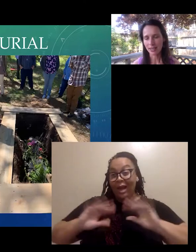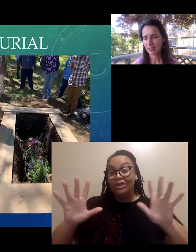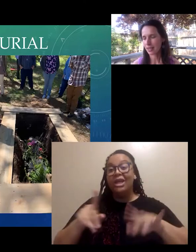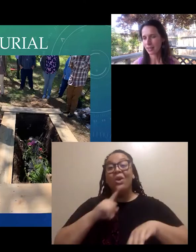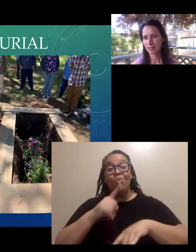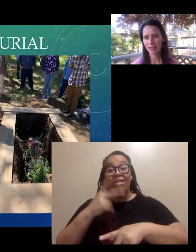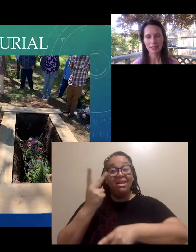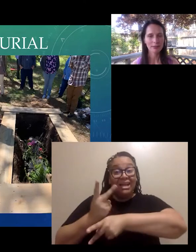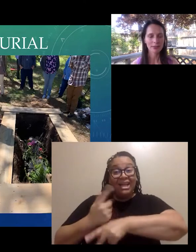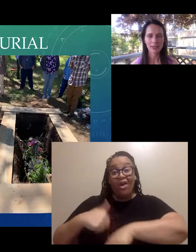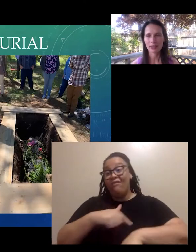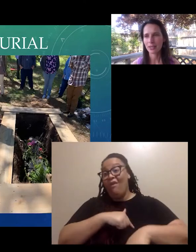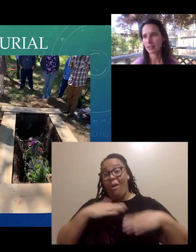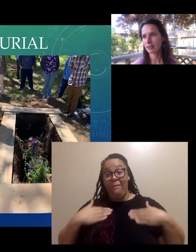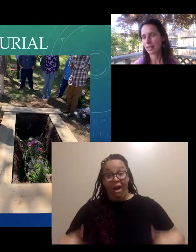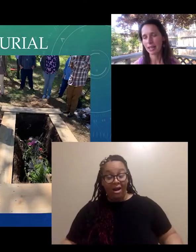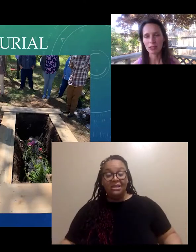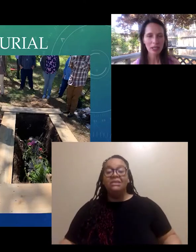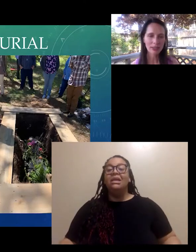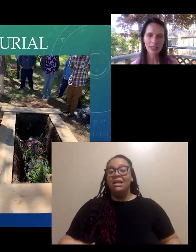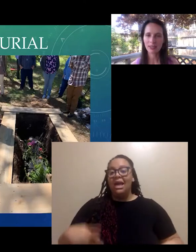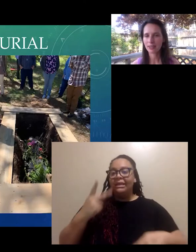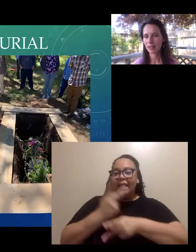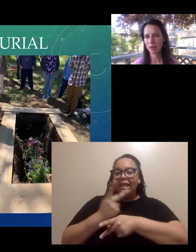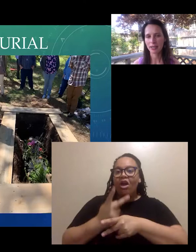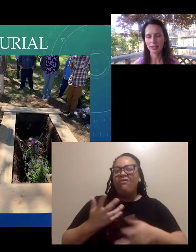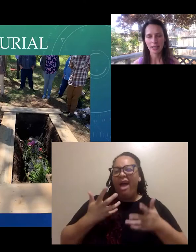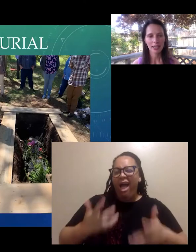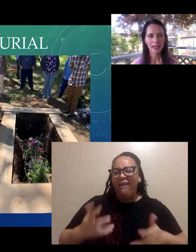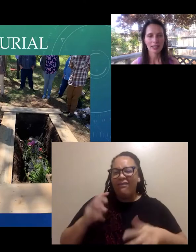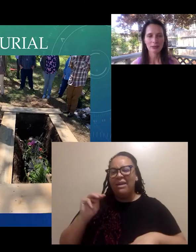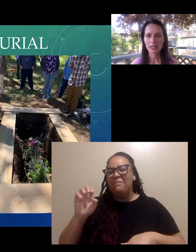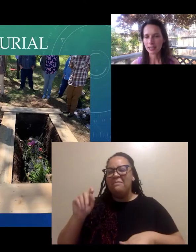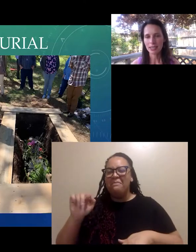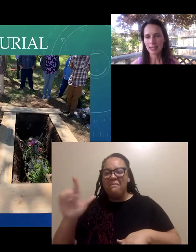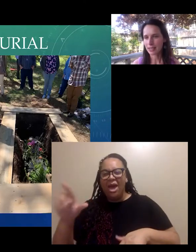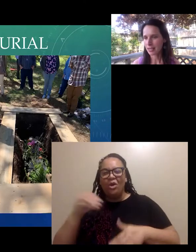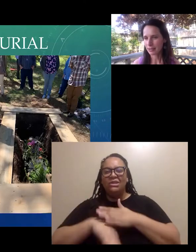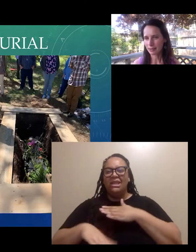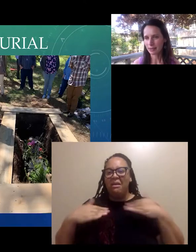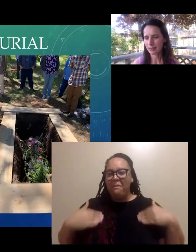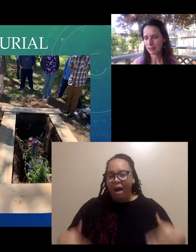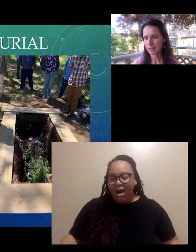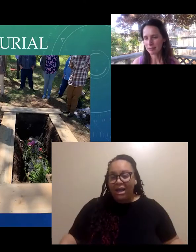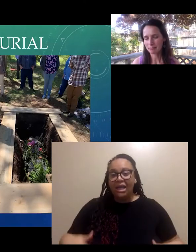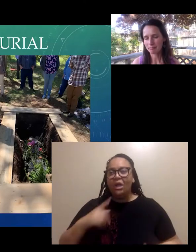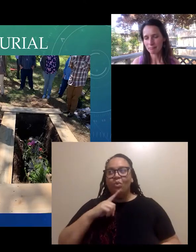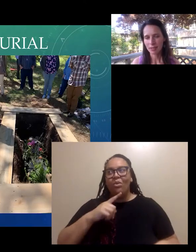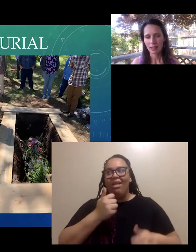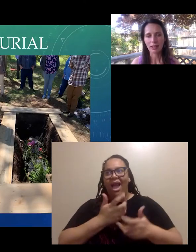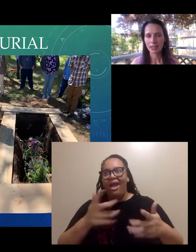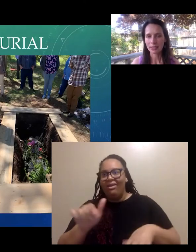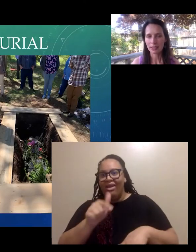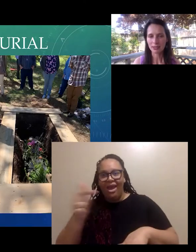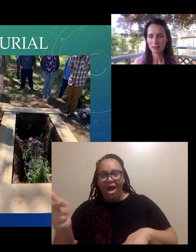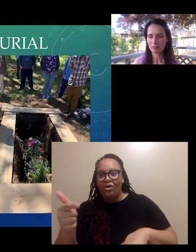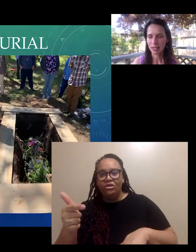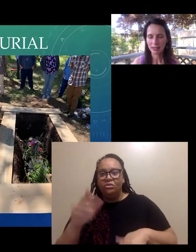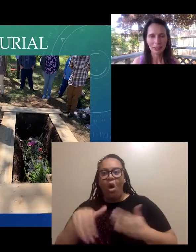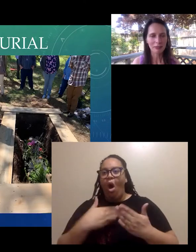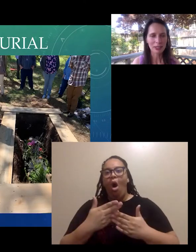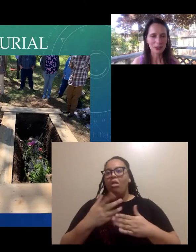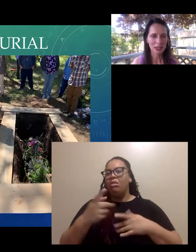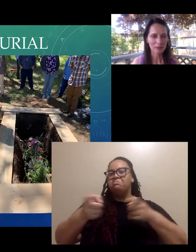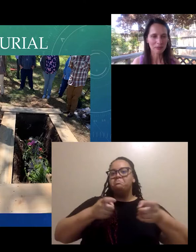and takes care of, you know, the heavy metals that are in our bodies, and really anything else is all handled